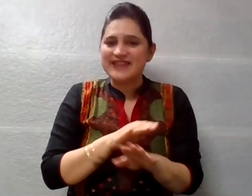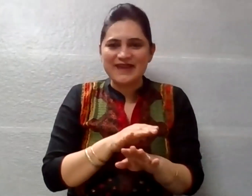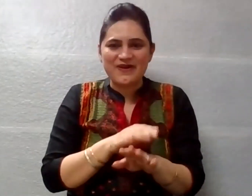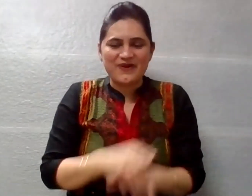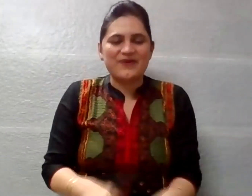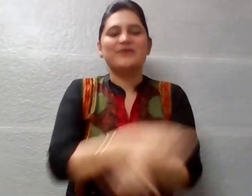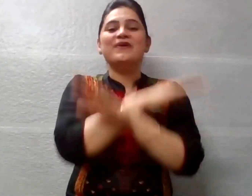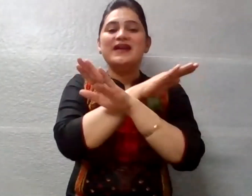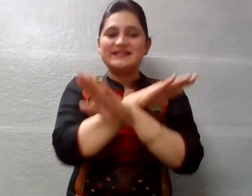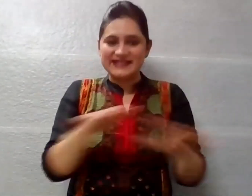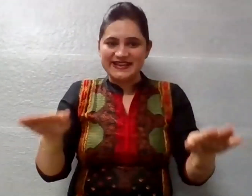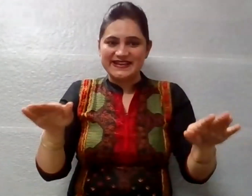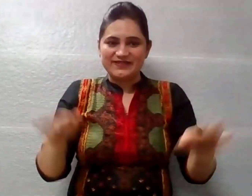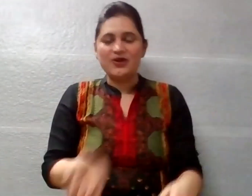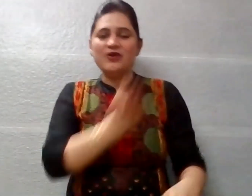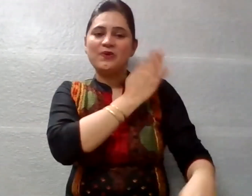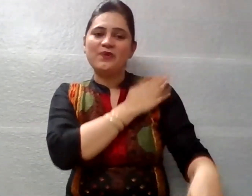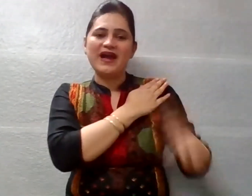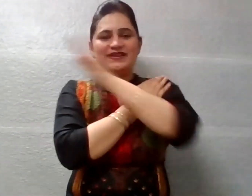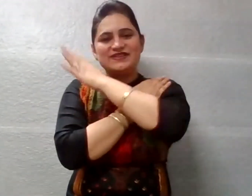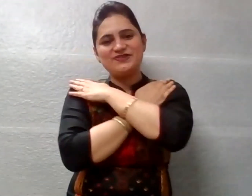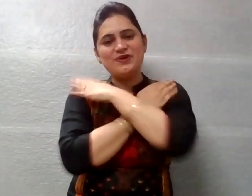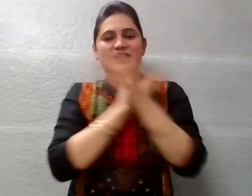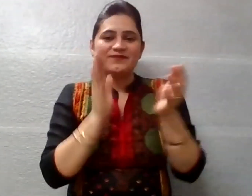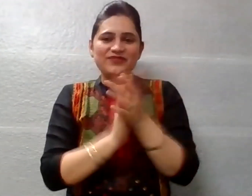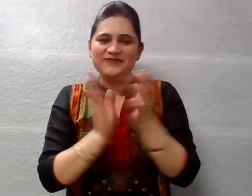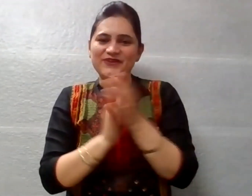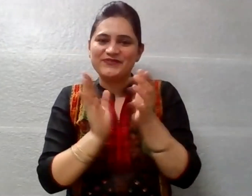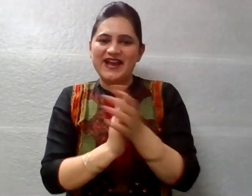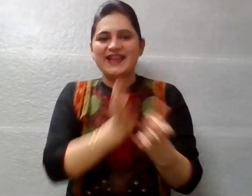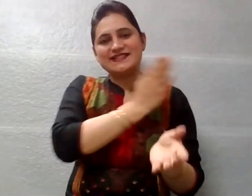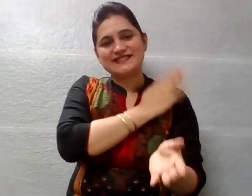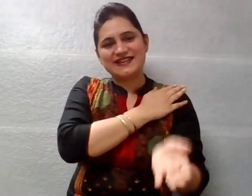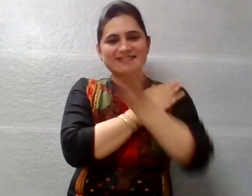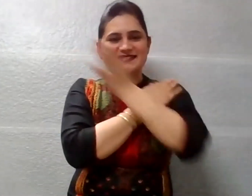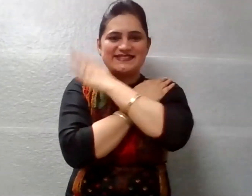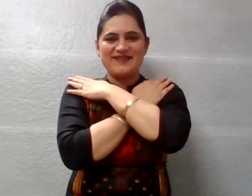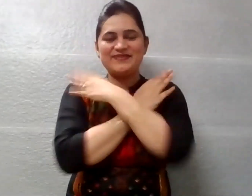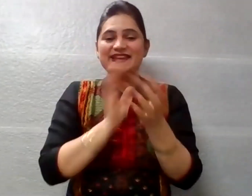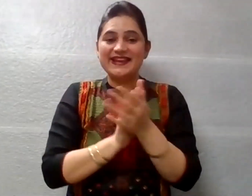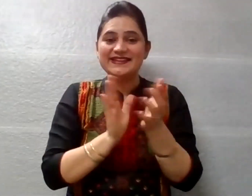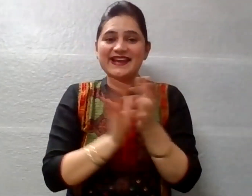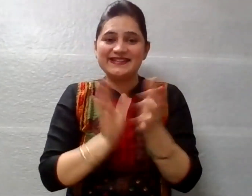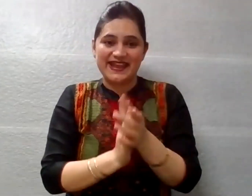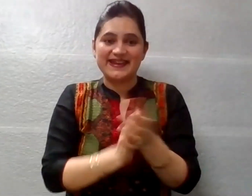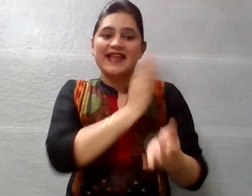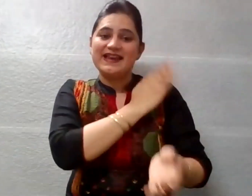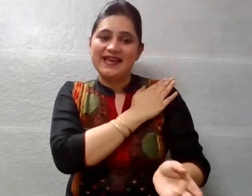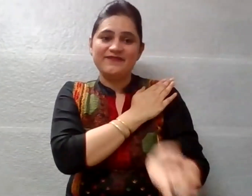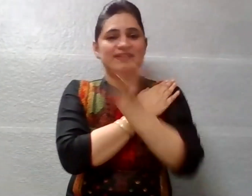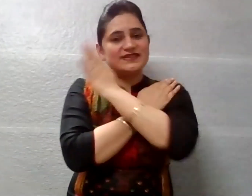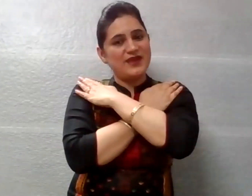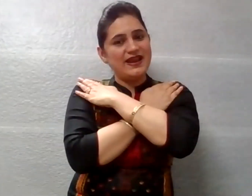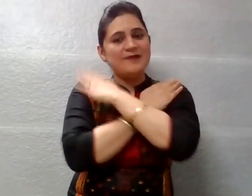zero. Zero. One, two, three, four, five, six, seven, eight, nine, ten.